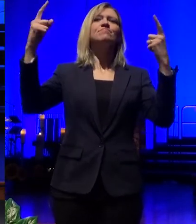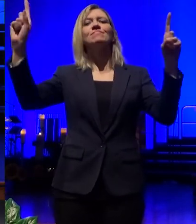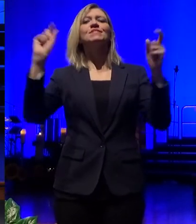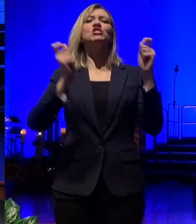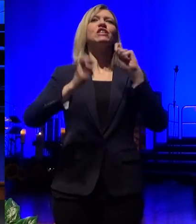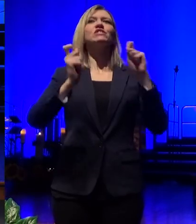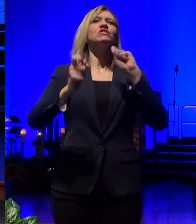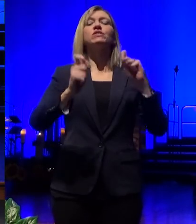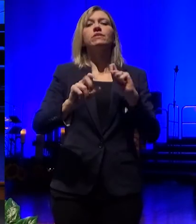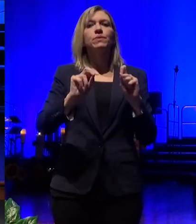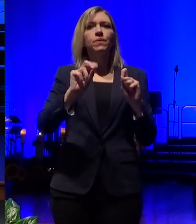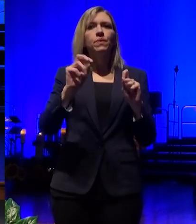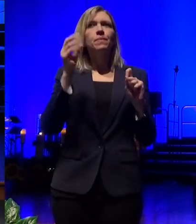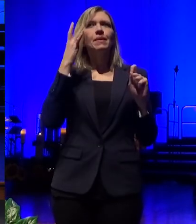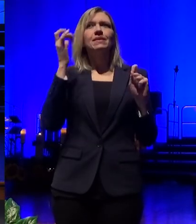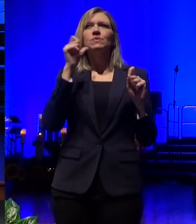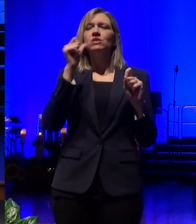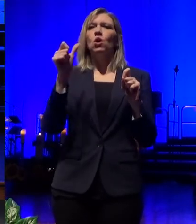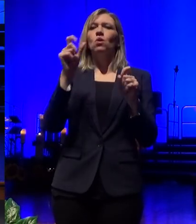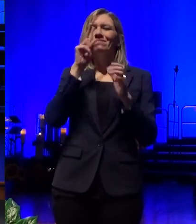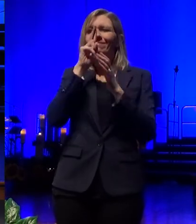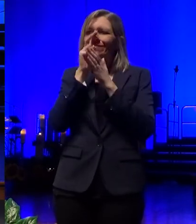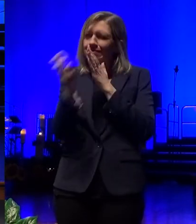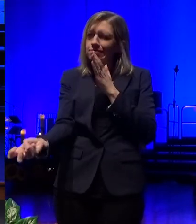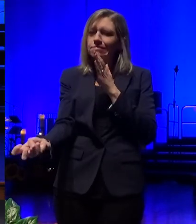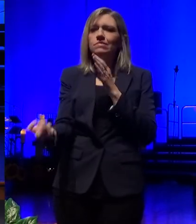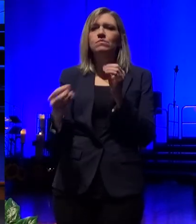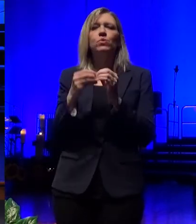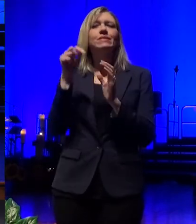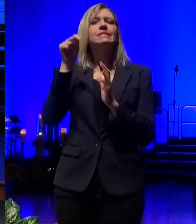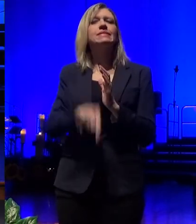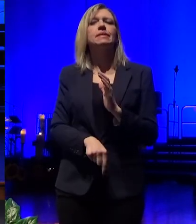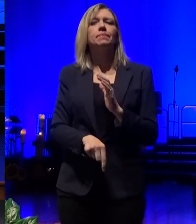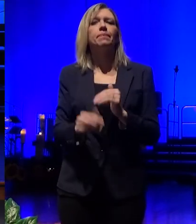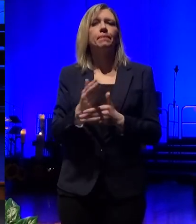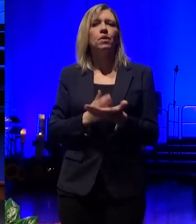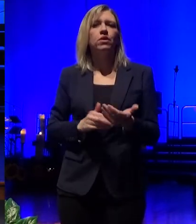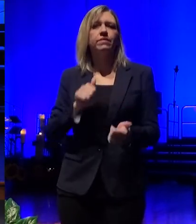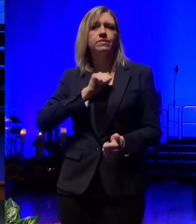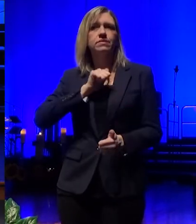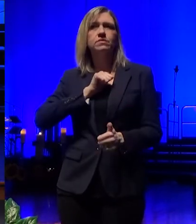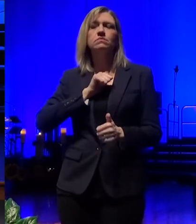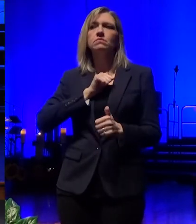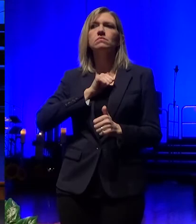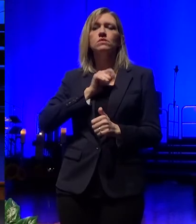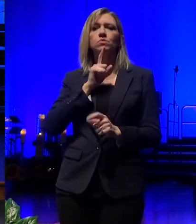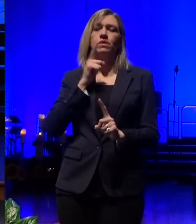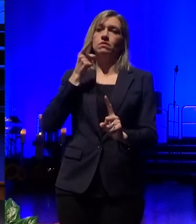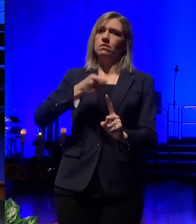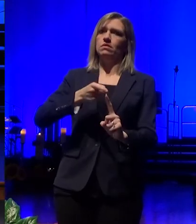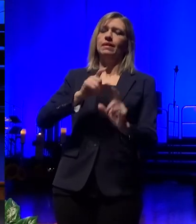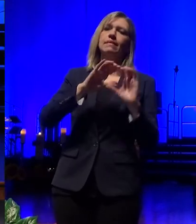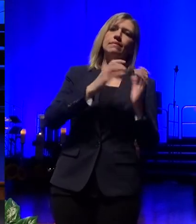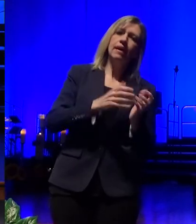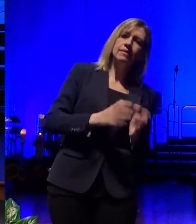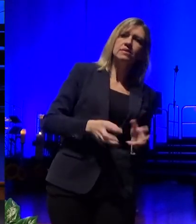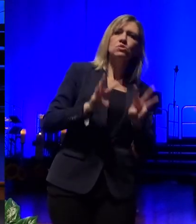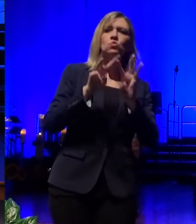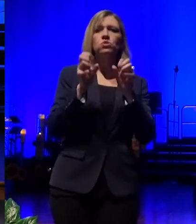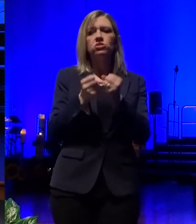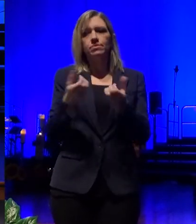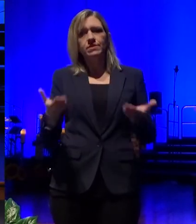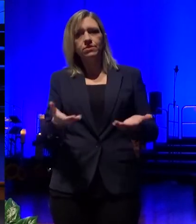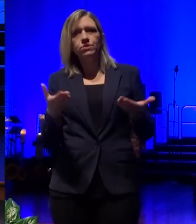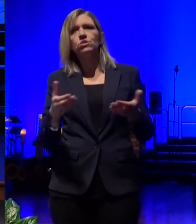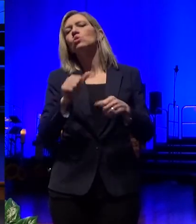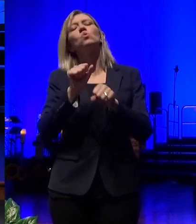level because we don't dive into the deeper aspects of ourselves. And that's a huge part of what our classes and workshops and the work we